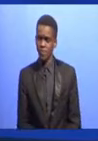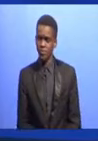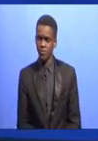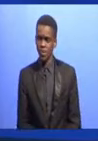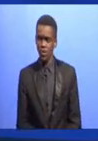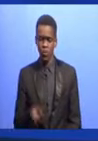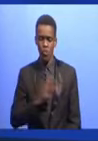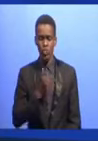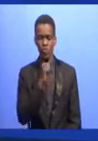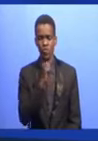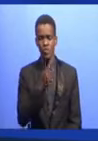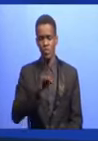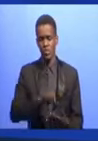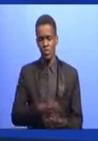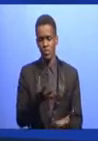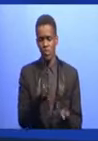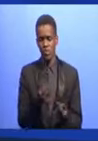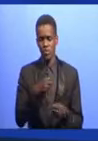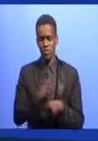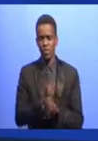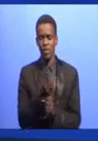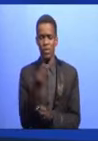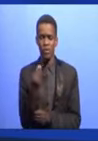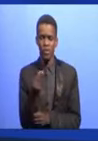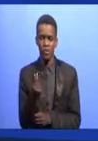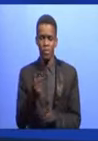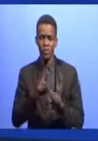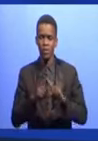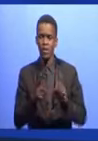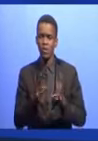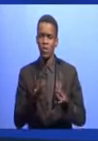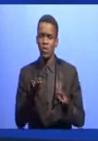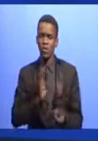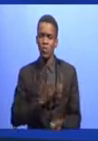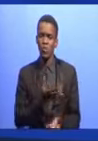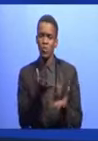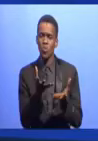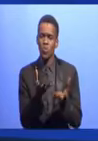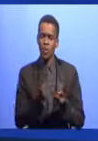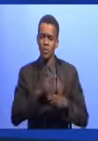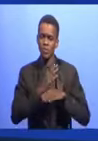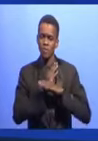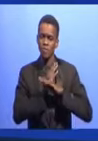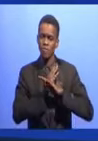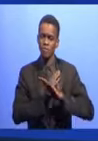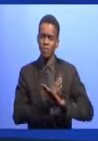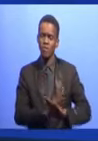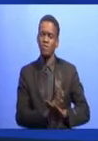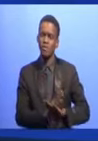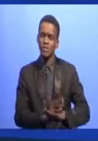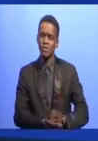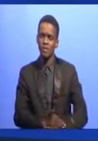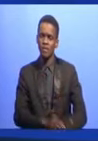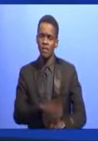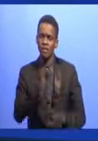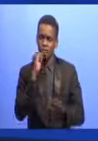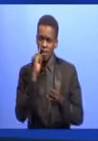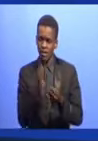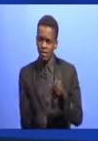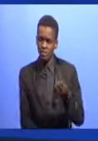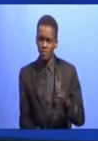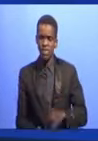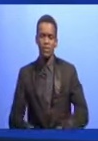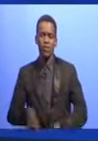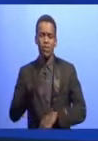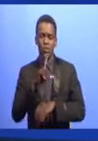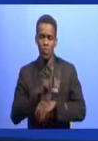More COVID-19, my company did this, or this is what Botswana, the campus of Botswana, this is what they did to avoid the spread